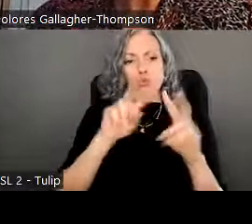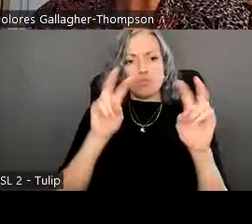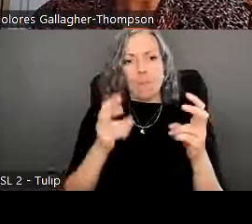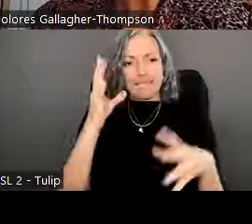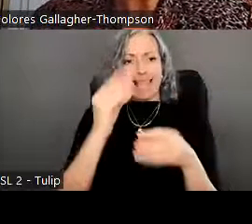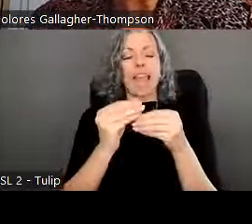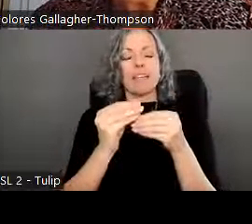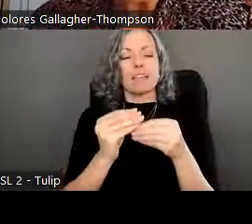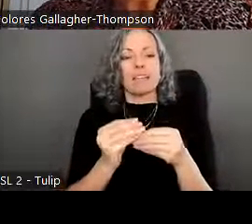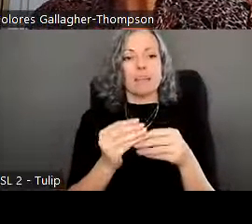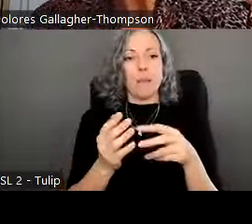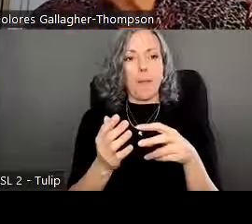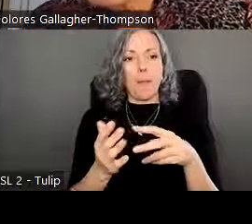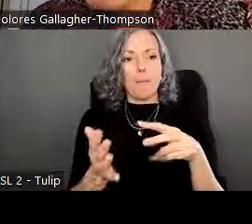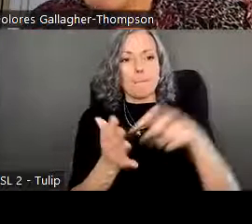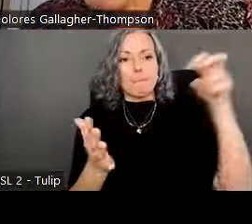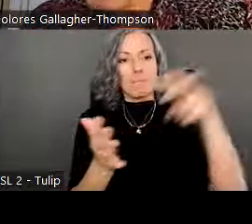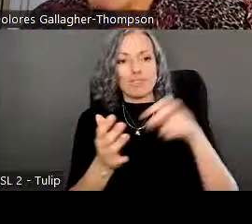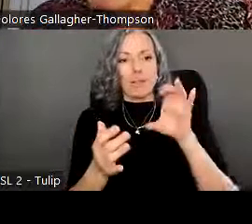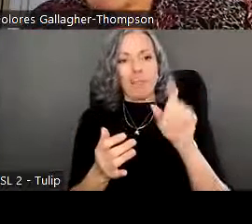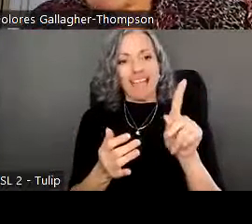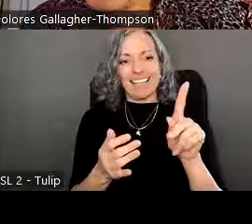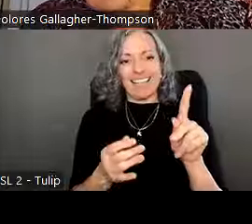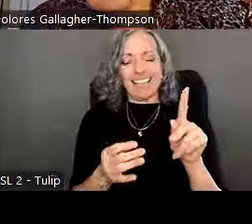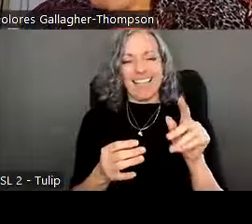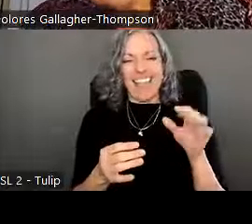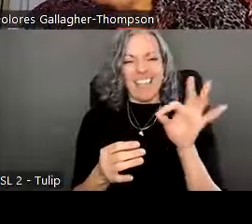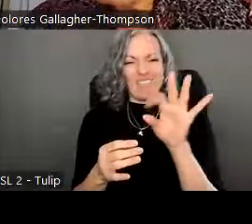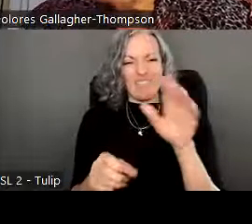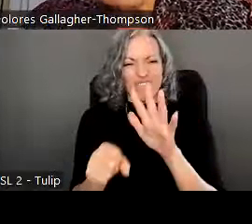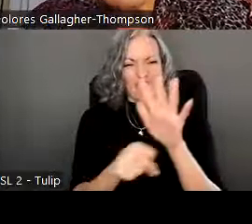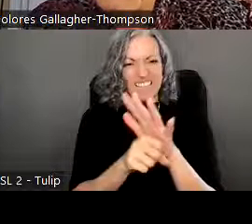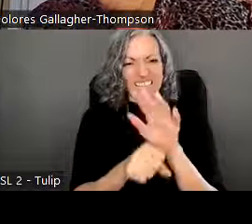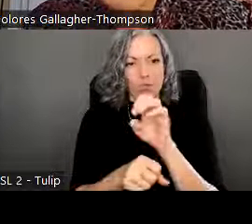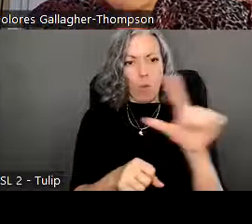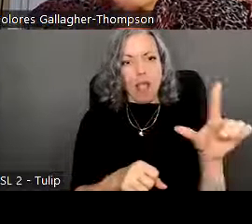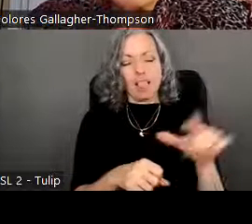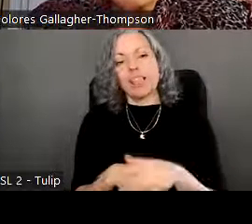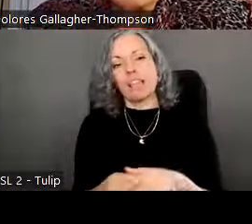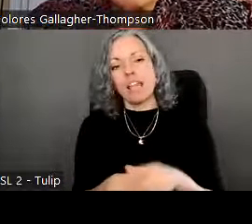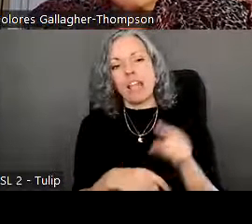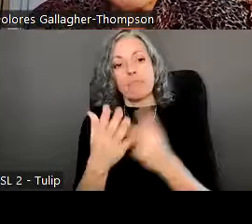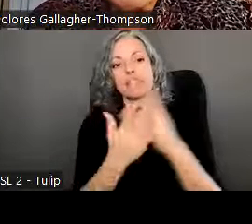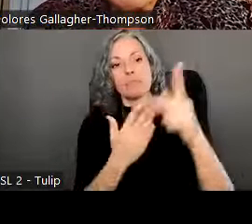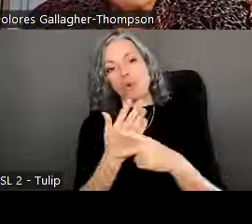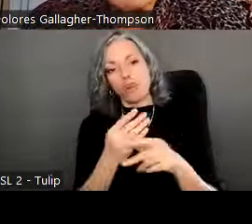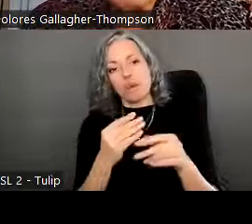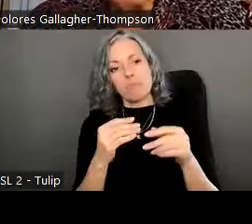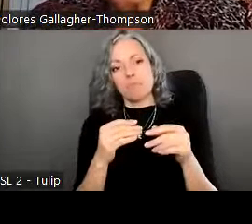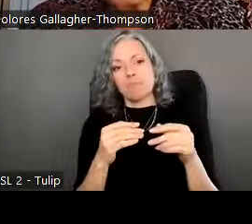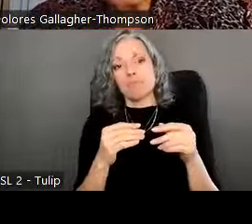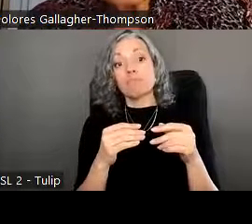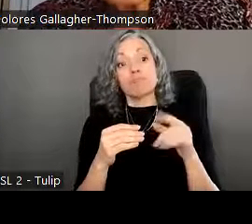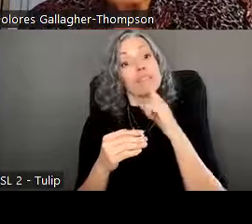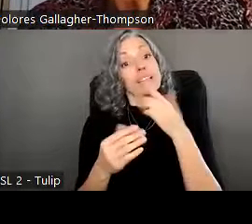called bouncing back and filling the well. And this program has gone over extremely well